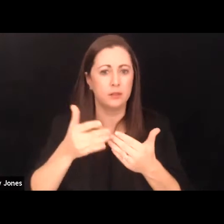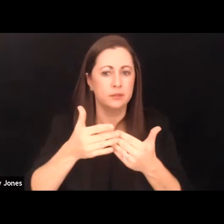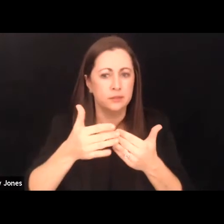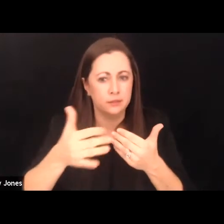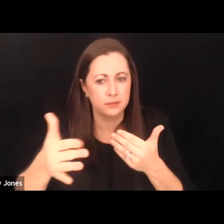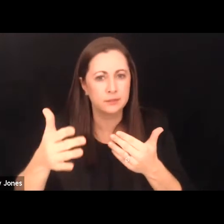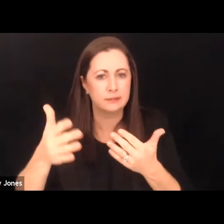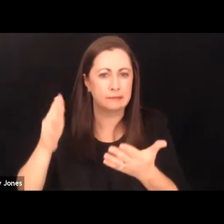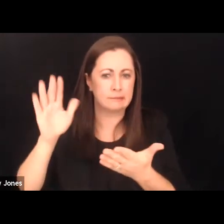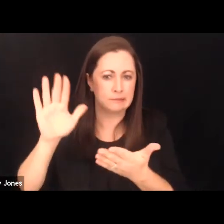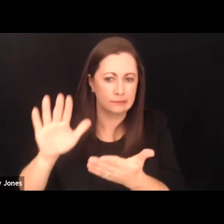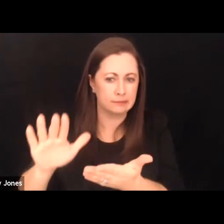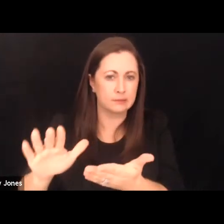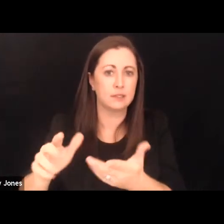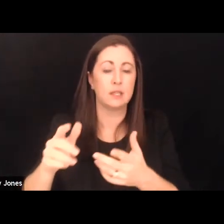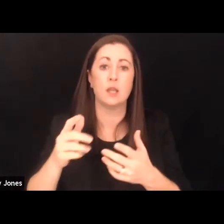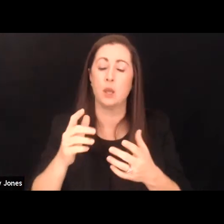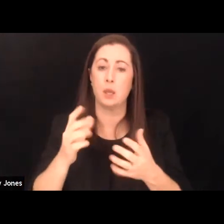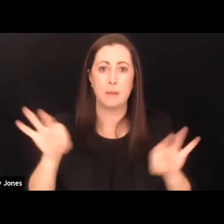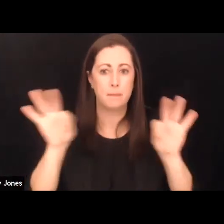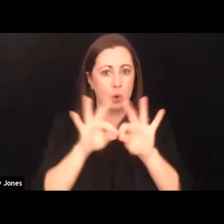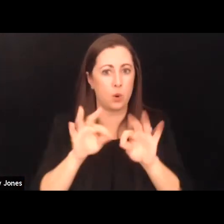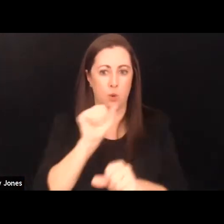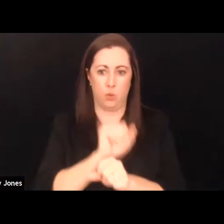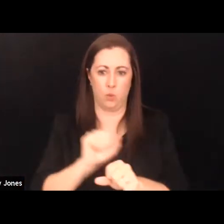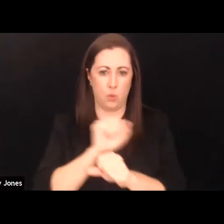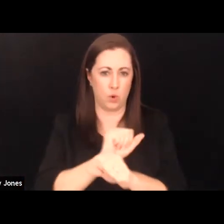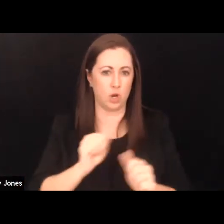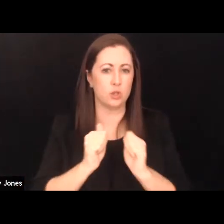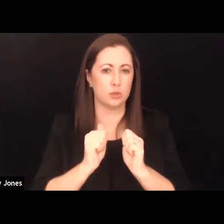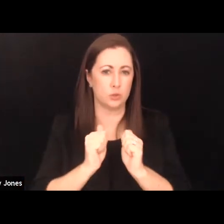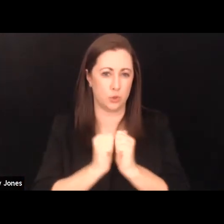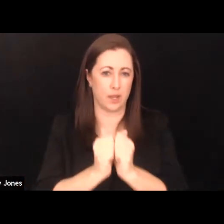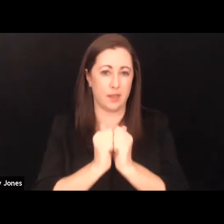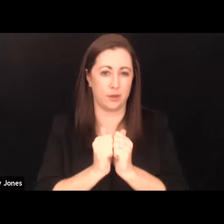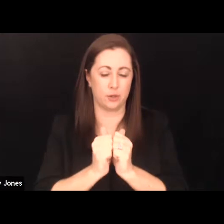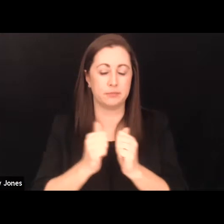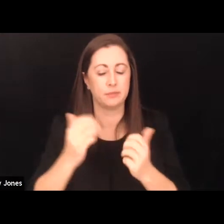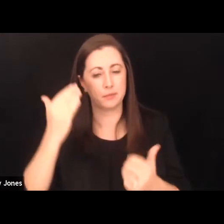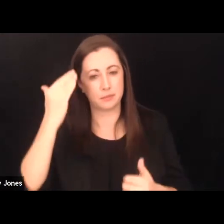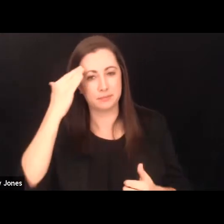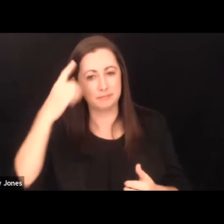to work together, especially I think those of you in human resources